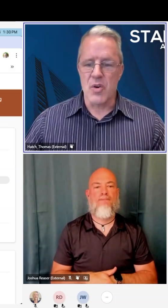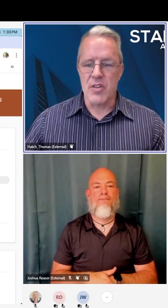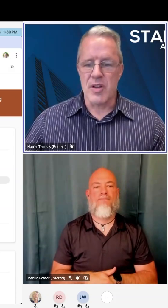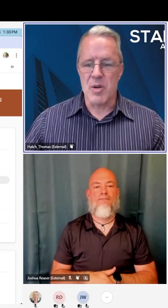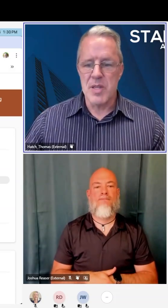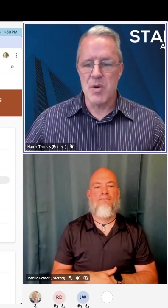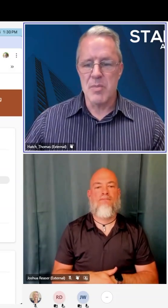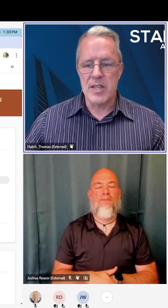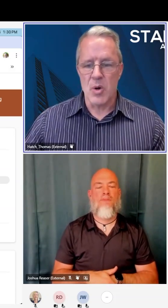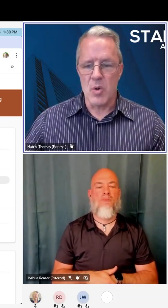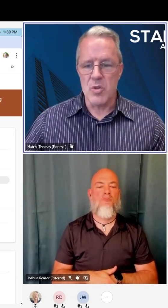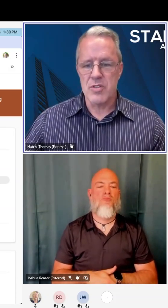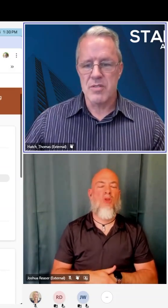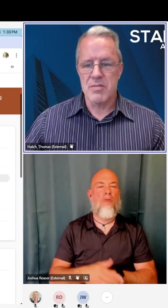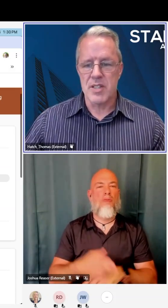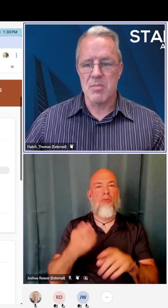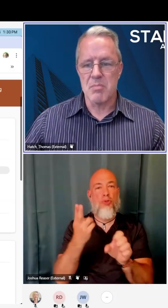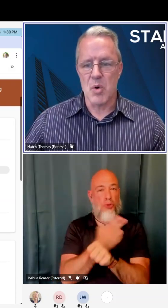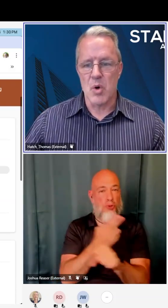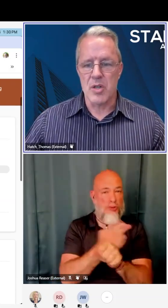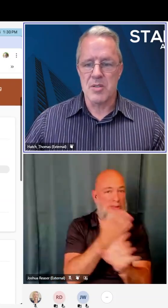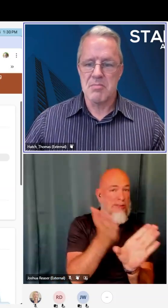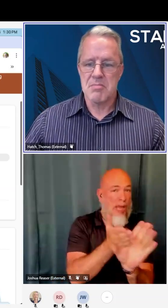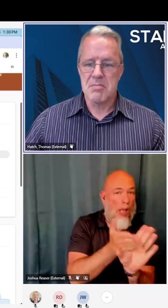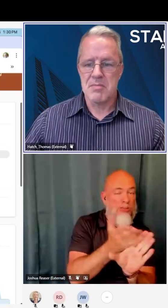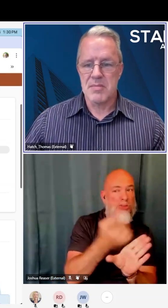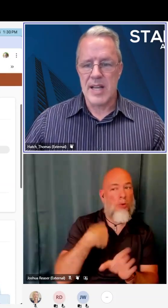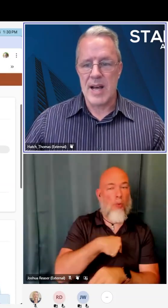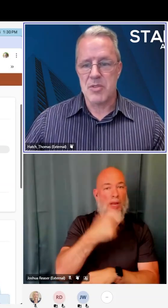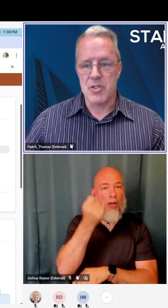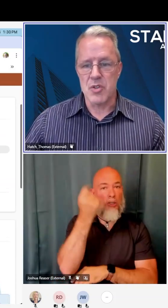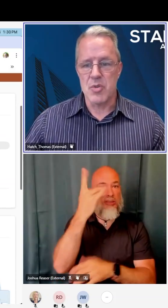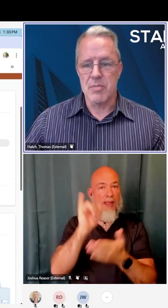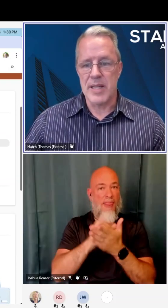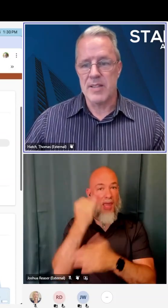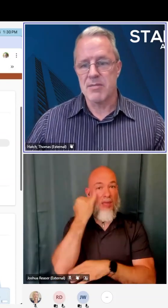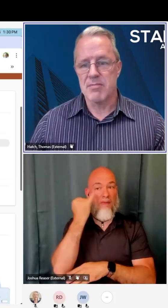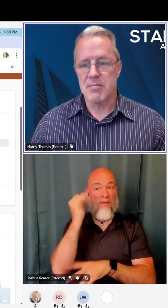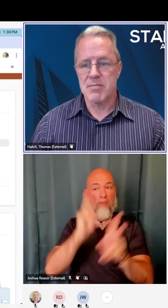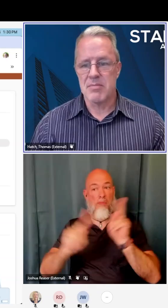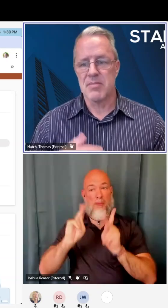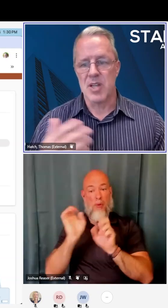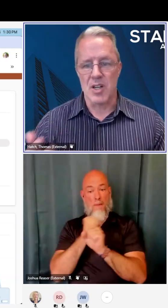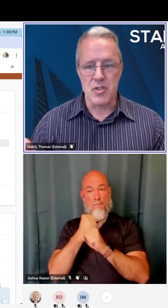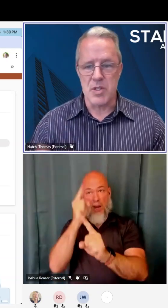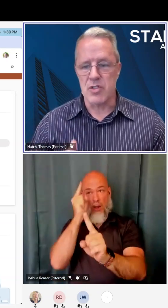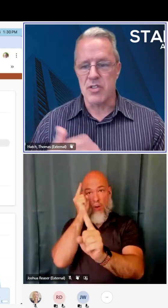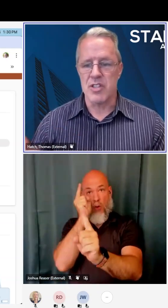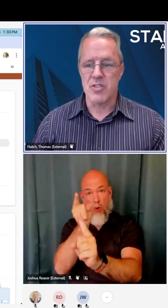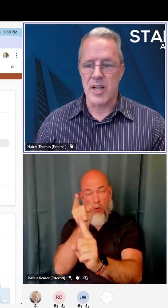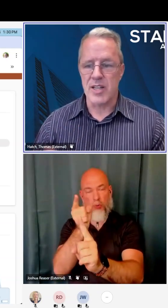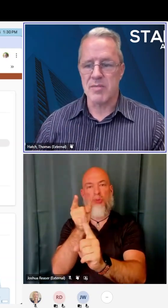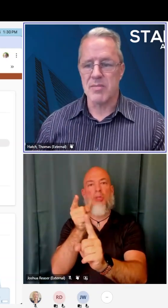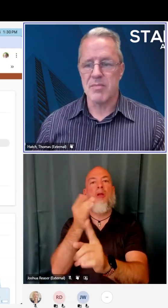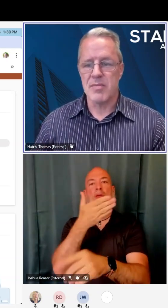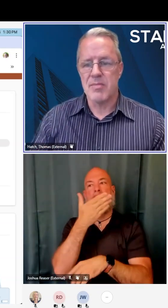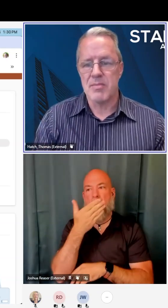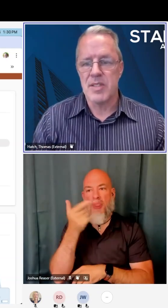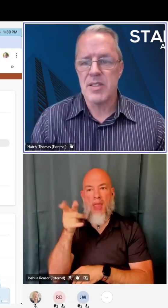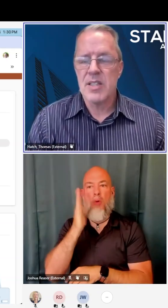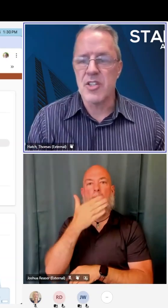and so forth that when people make goals, they're more apt to make contributions and try